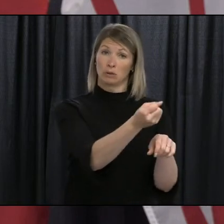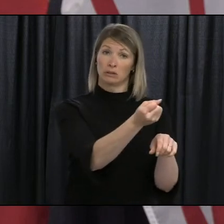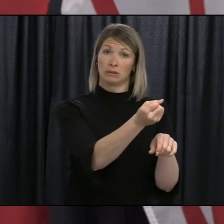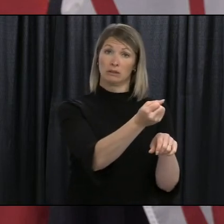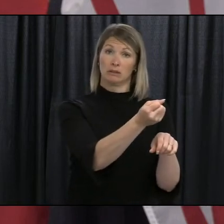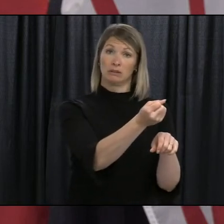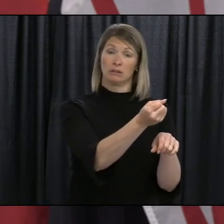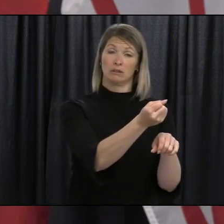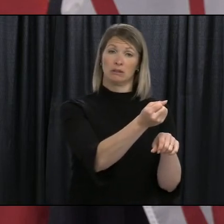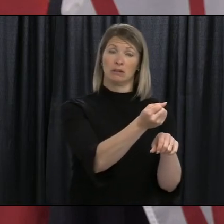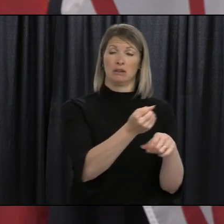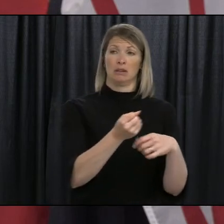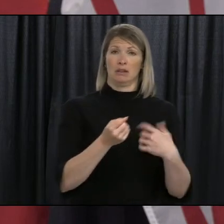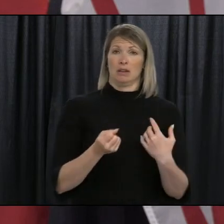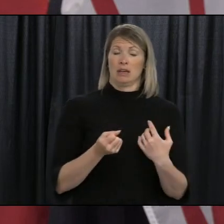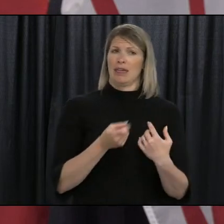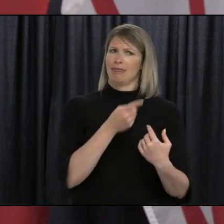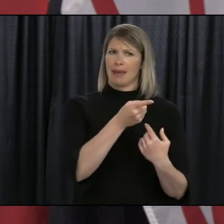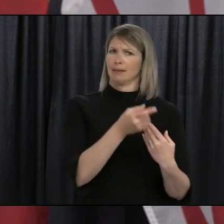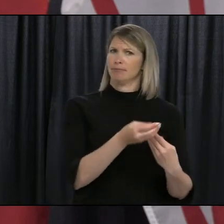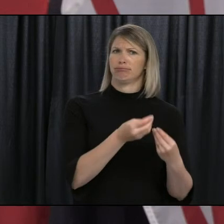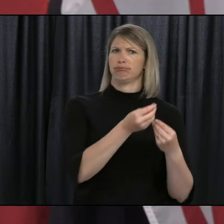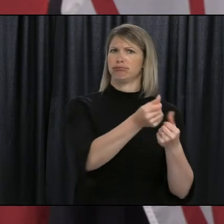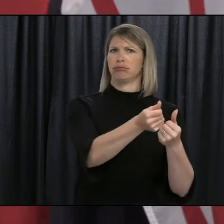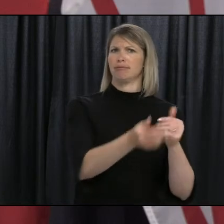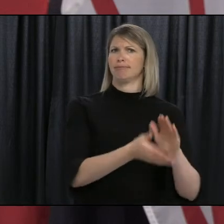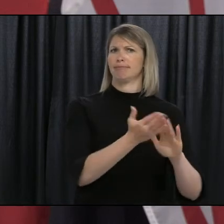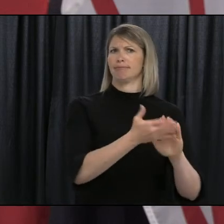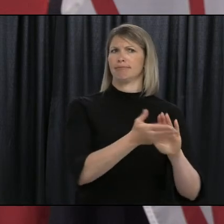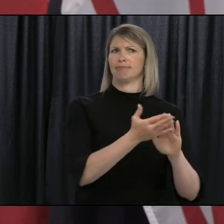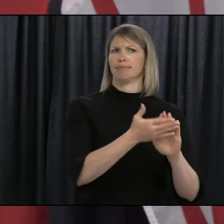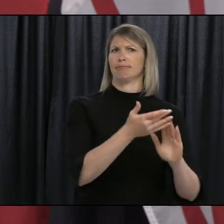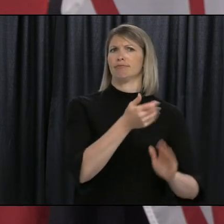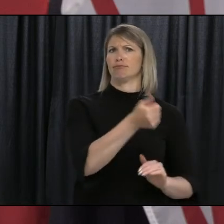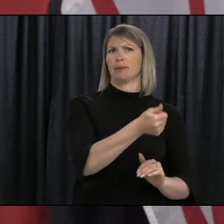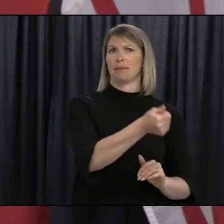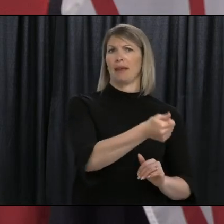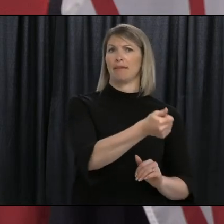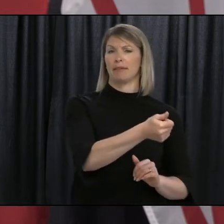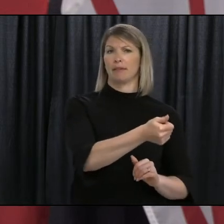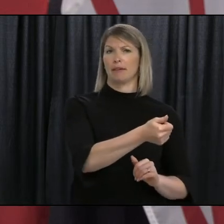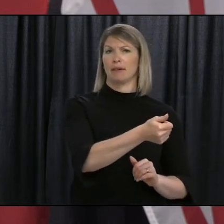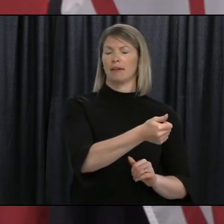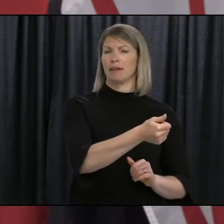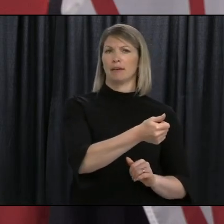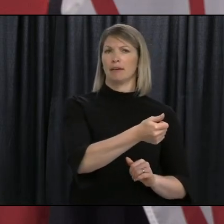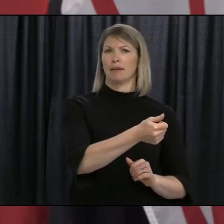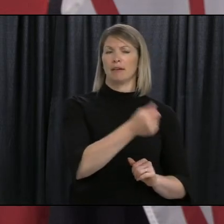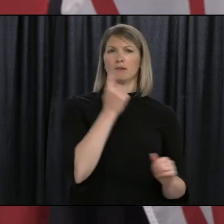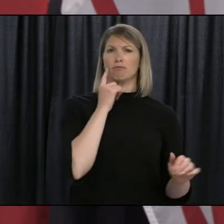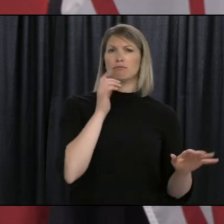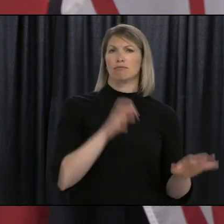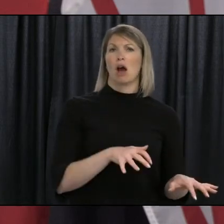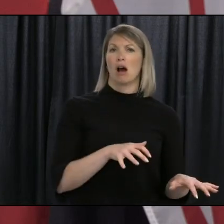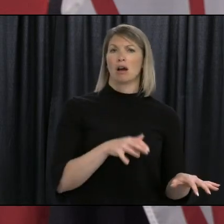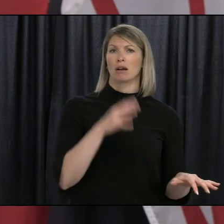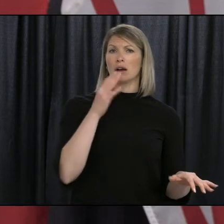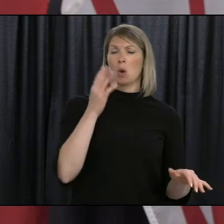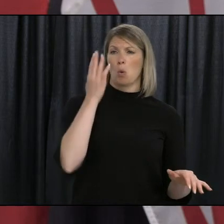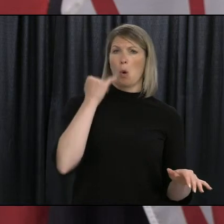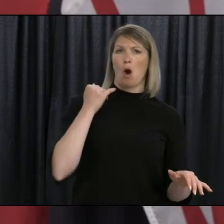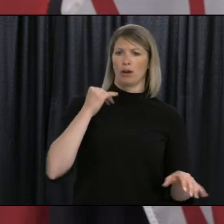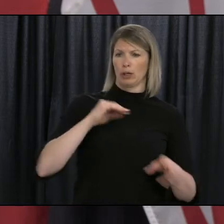run so much more efficiently than it had ever been run, that couldn't escape the effects